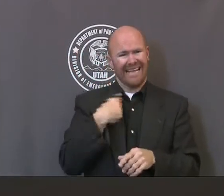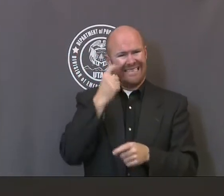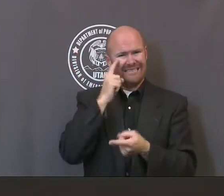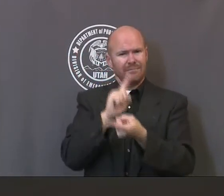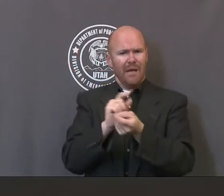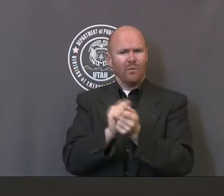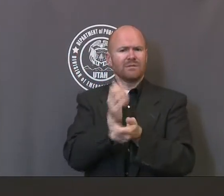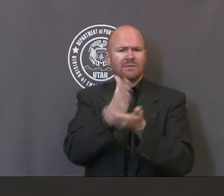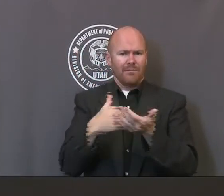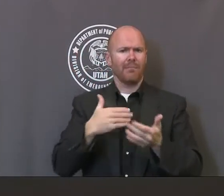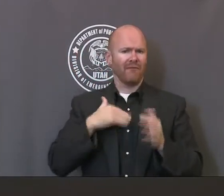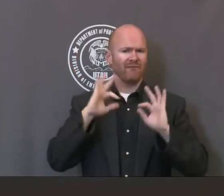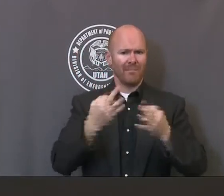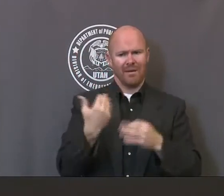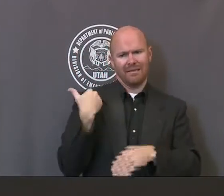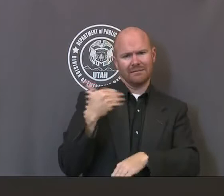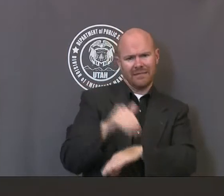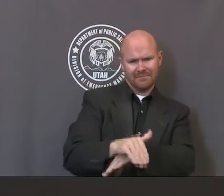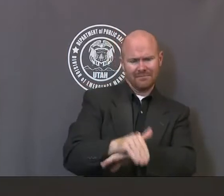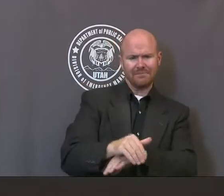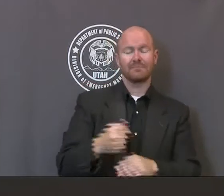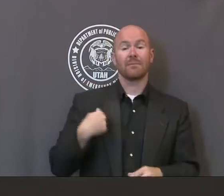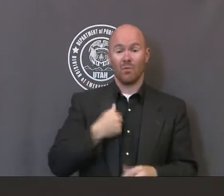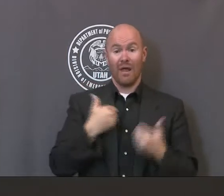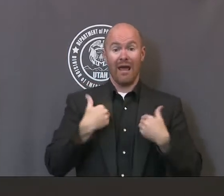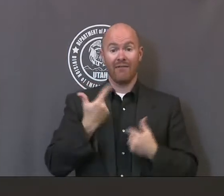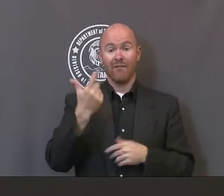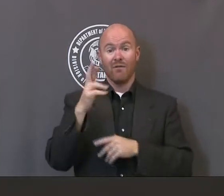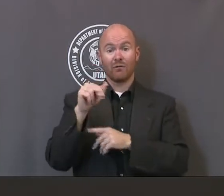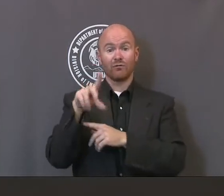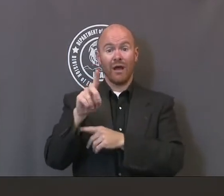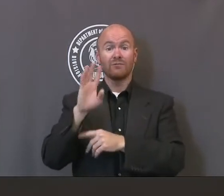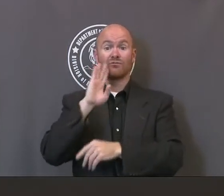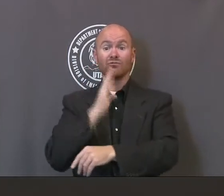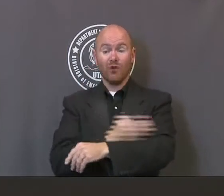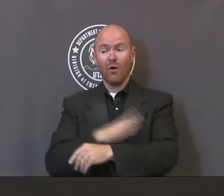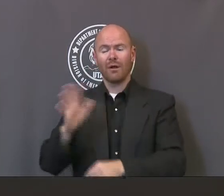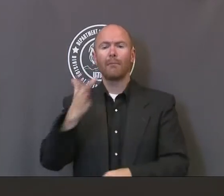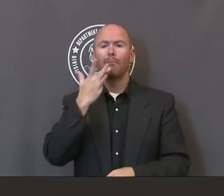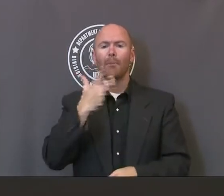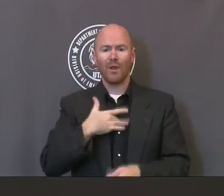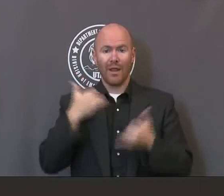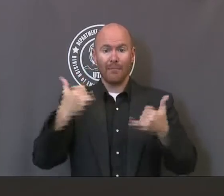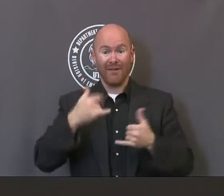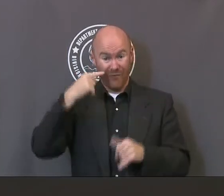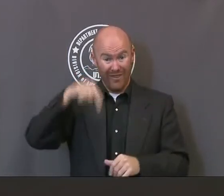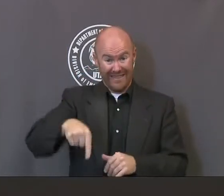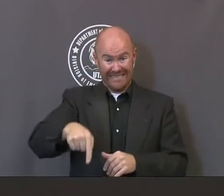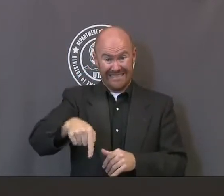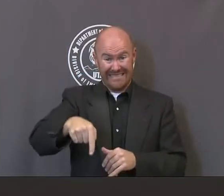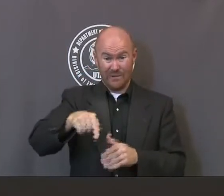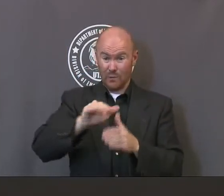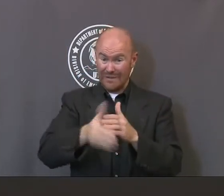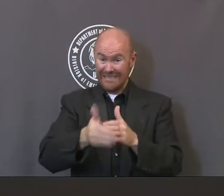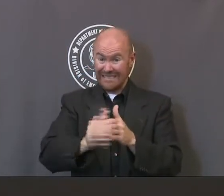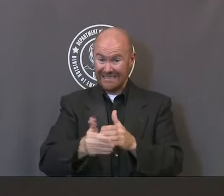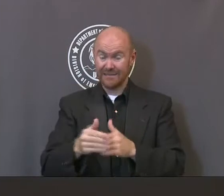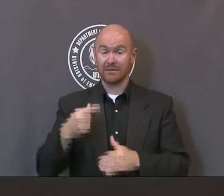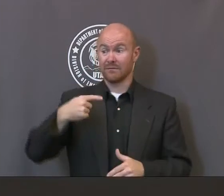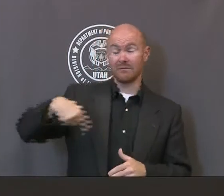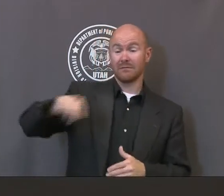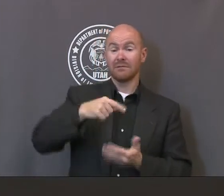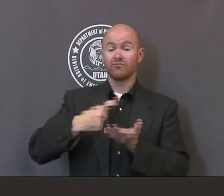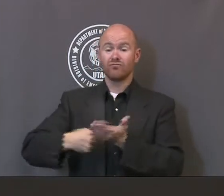night. We have a little granddaughter's birthday party that is scheduled for this weekend. And we talked about